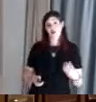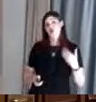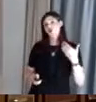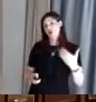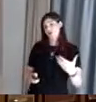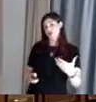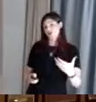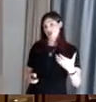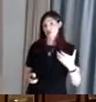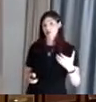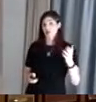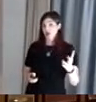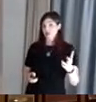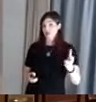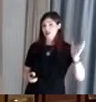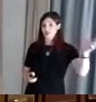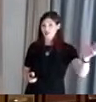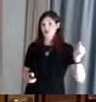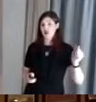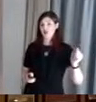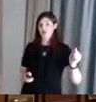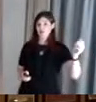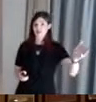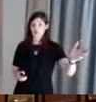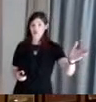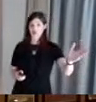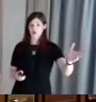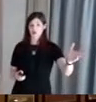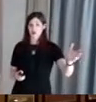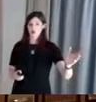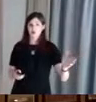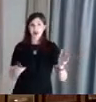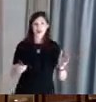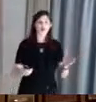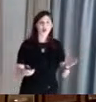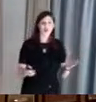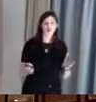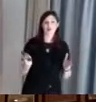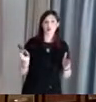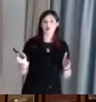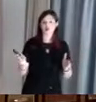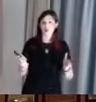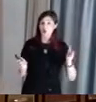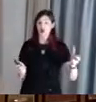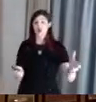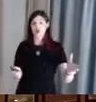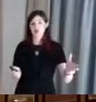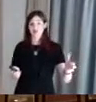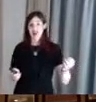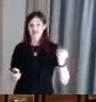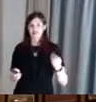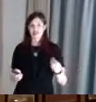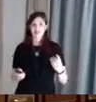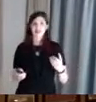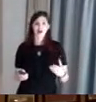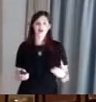disrupt the trust that people place in these devices and these computer screens. Just imagine walking into an airport or a hospital